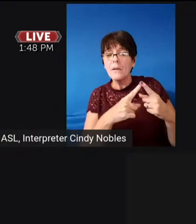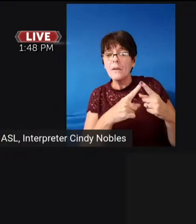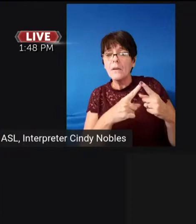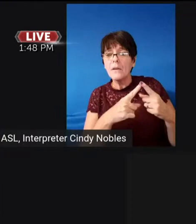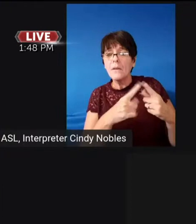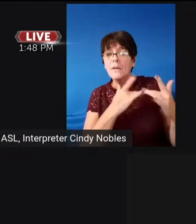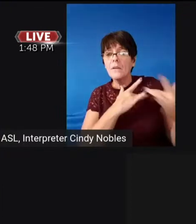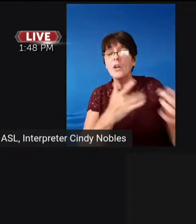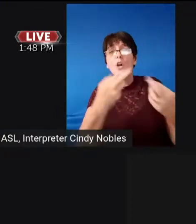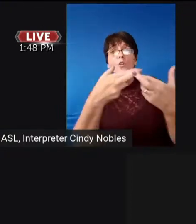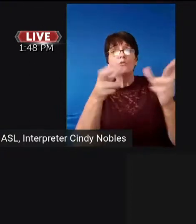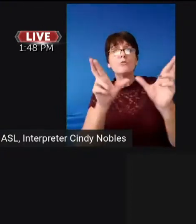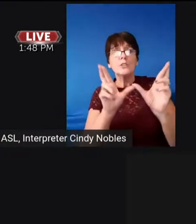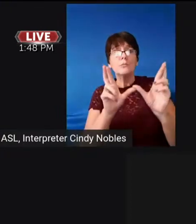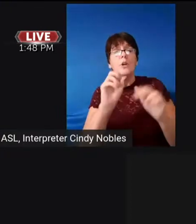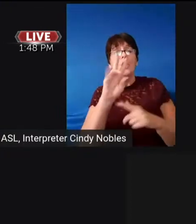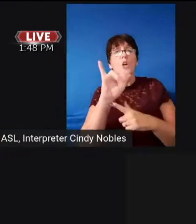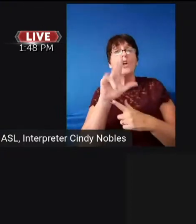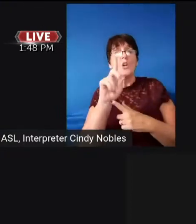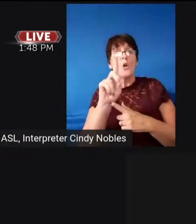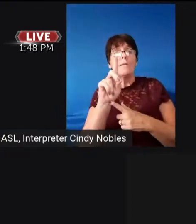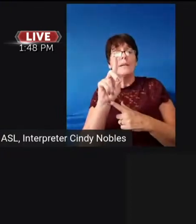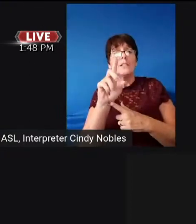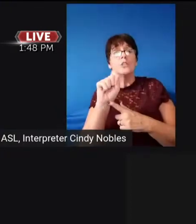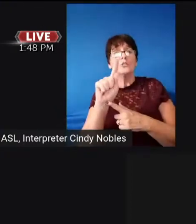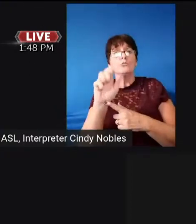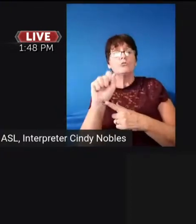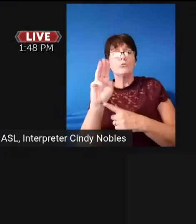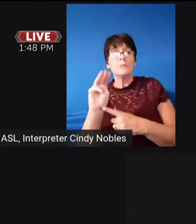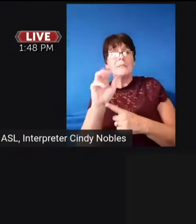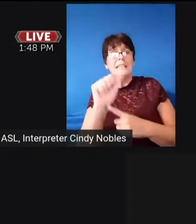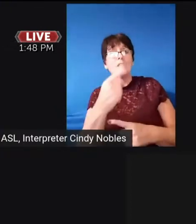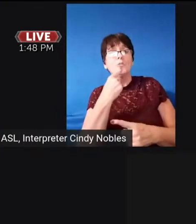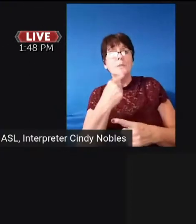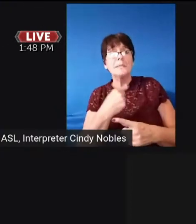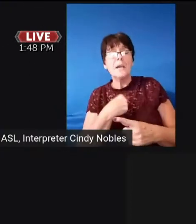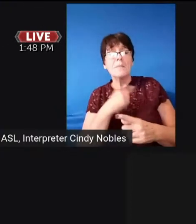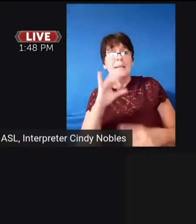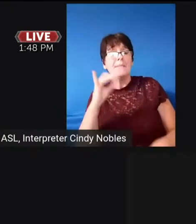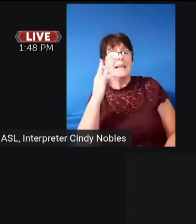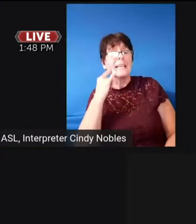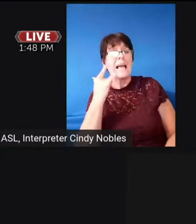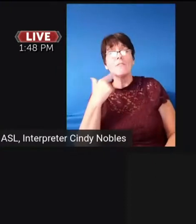potential COVID vaccines. Can you tell me if California